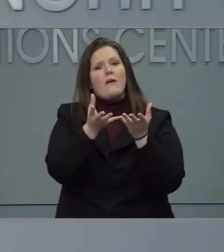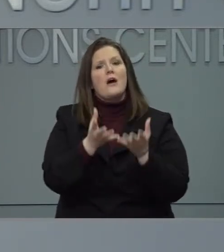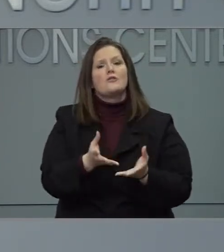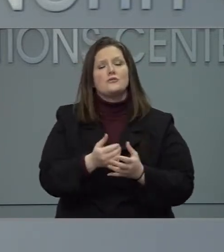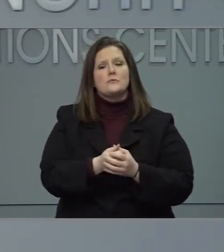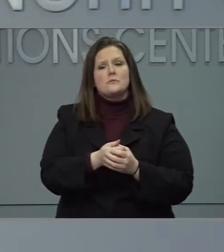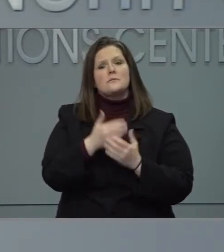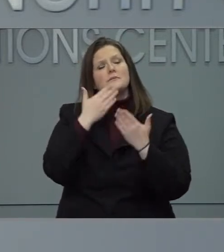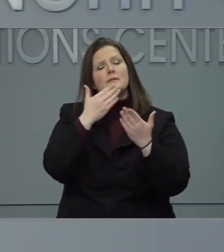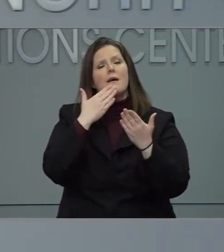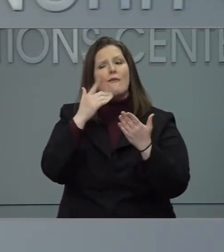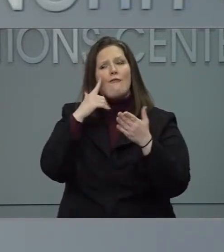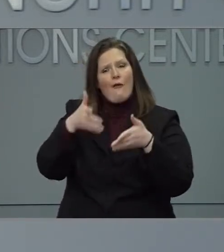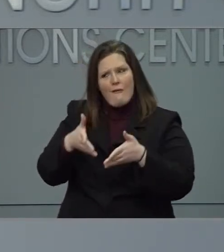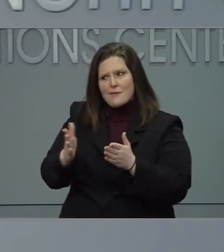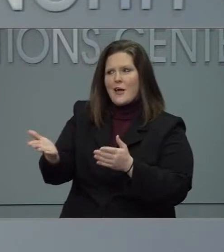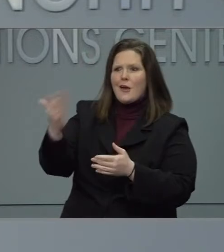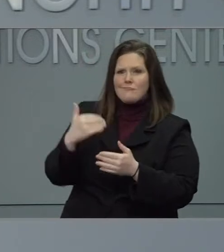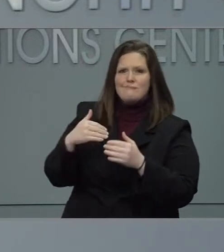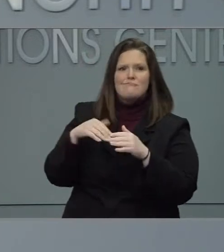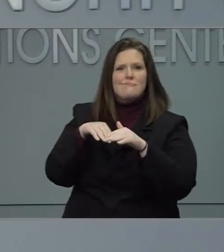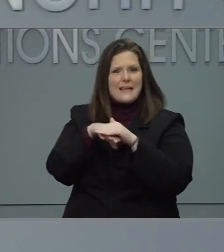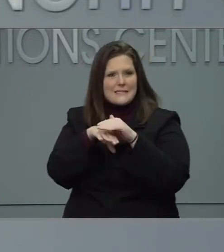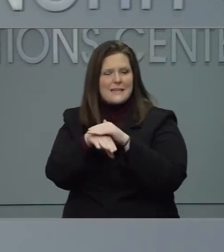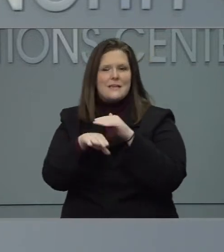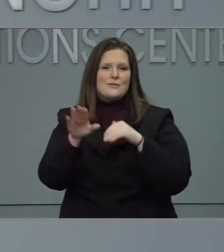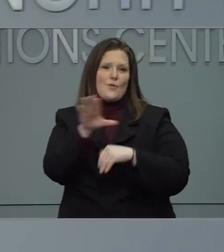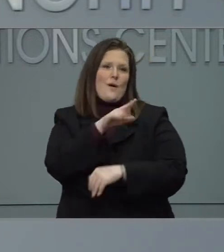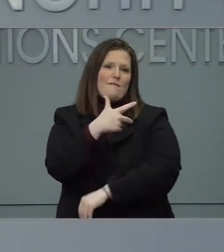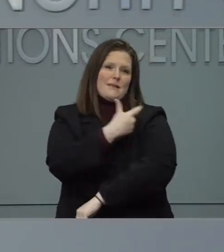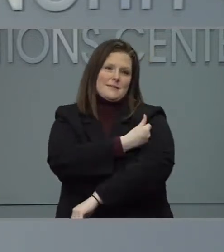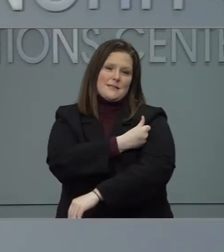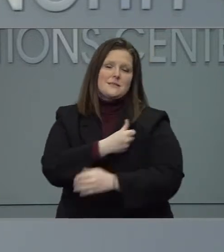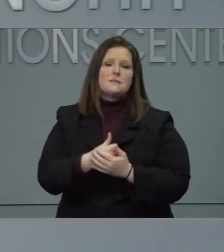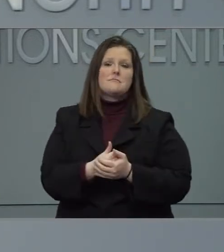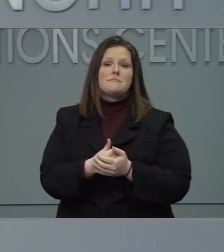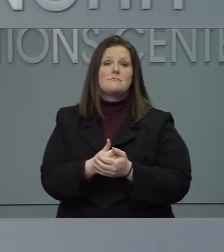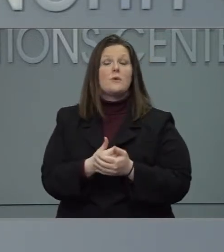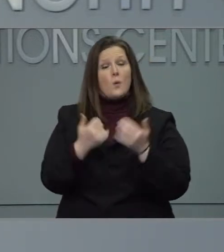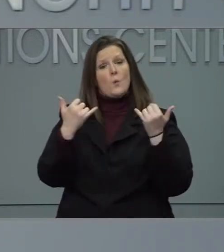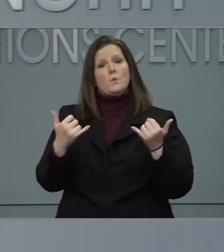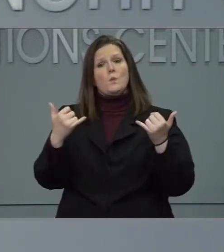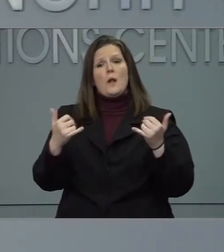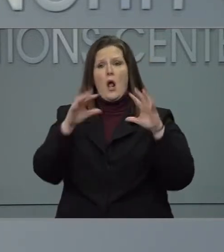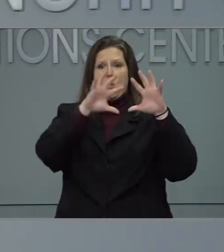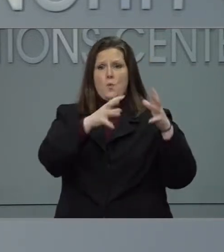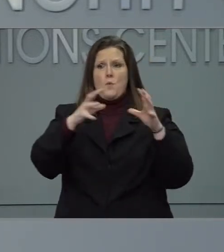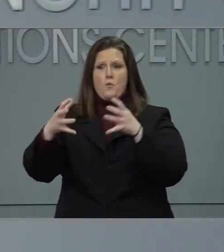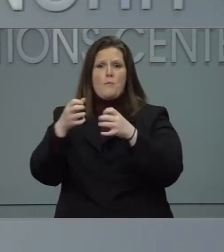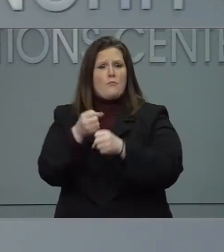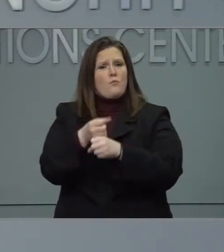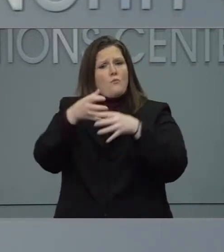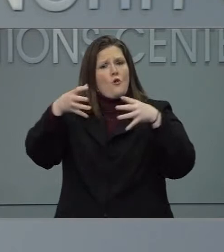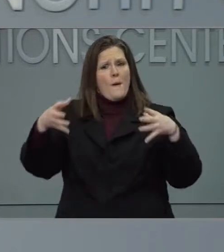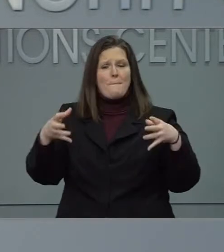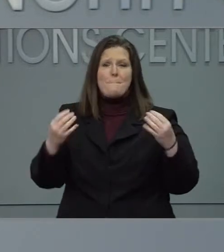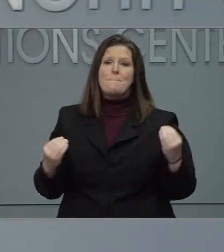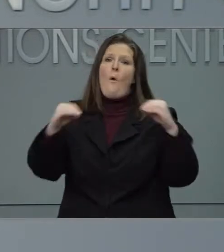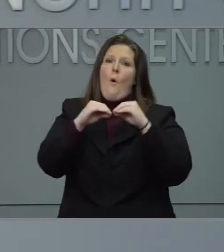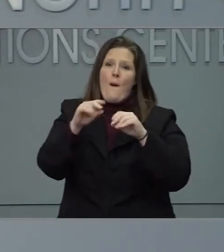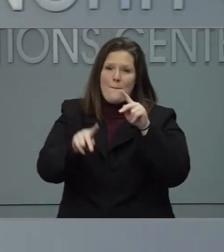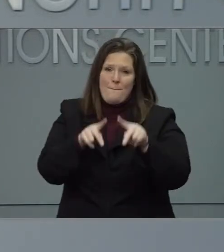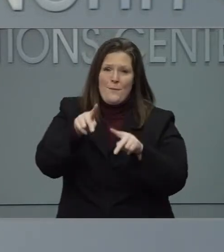vaccines. Today, we expand vaccine eligibility to even more people. Anyone with a